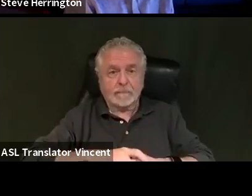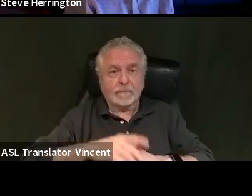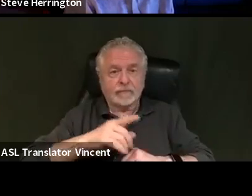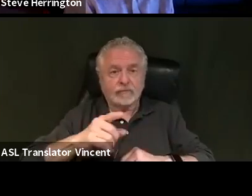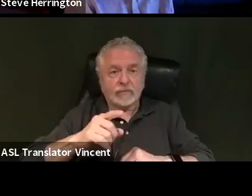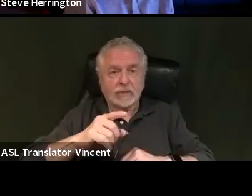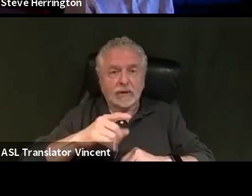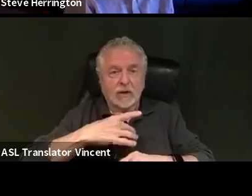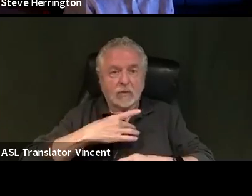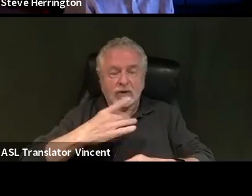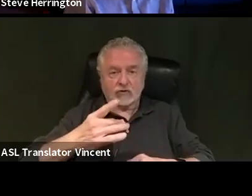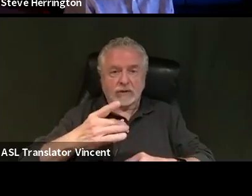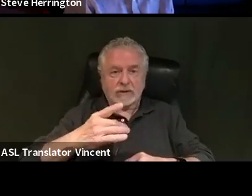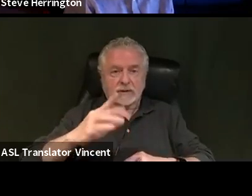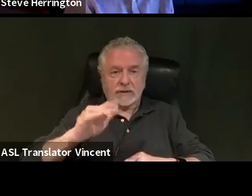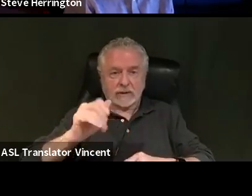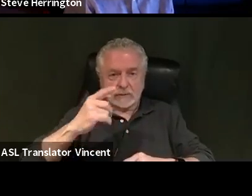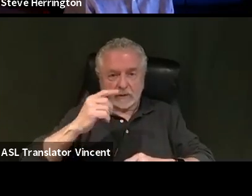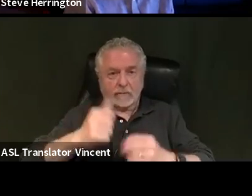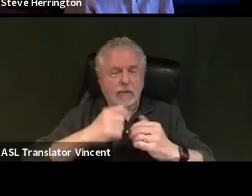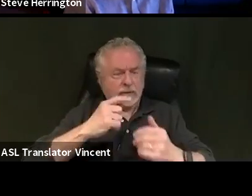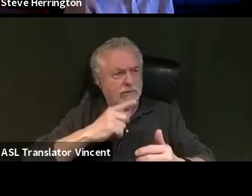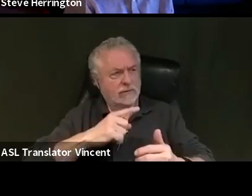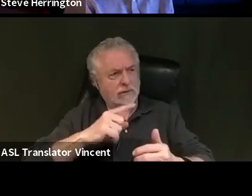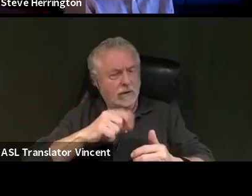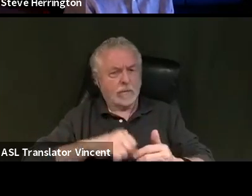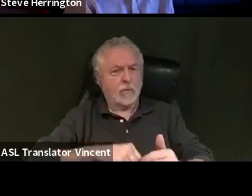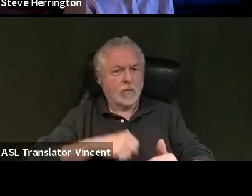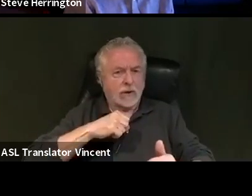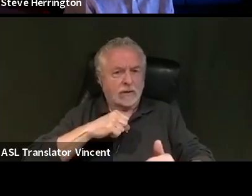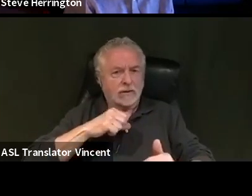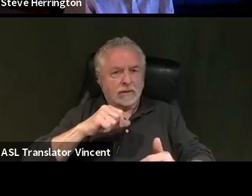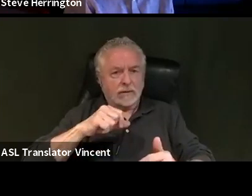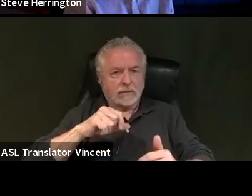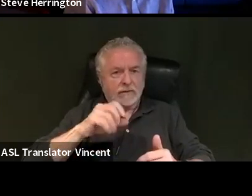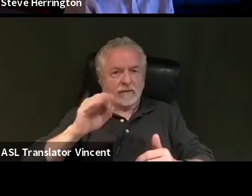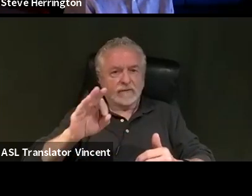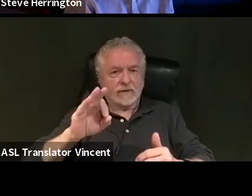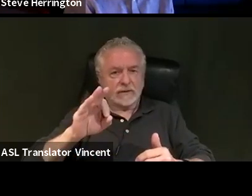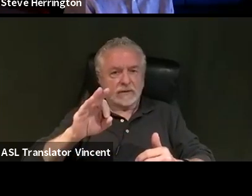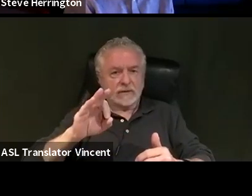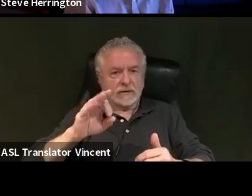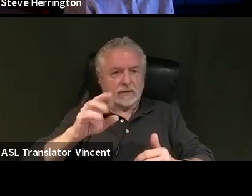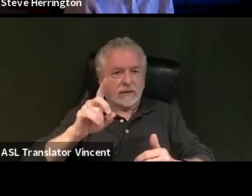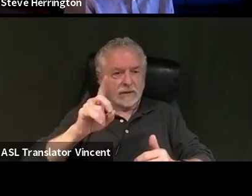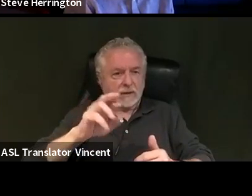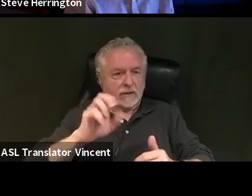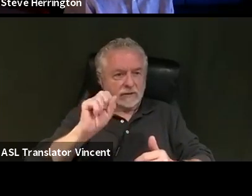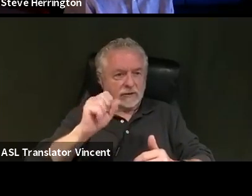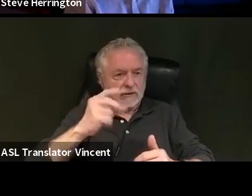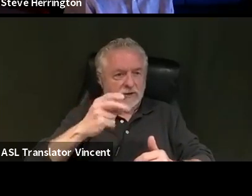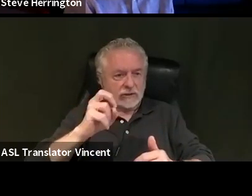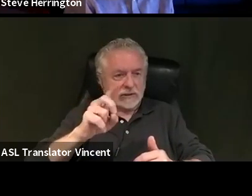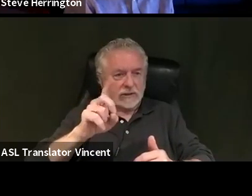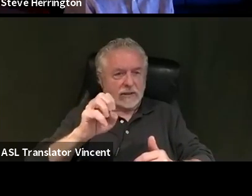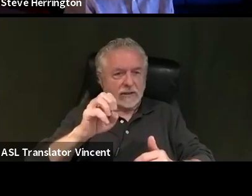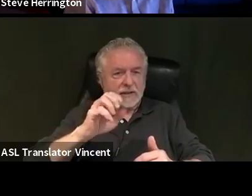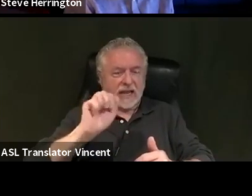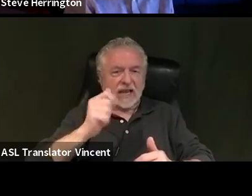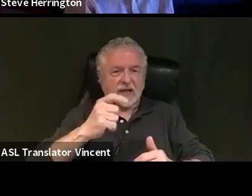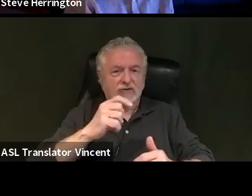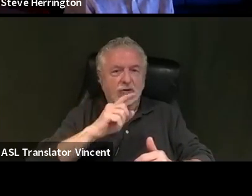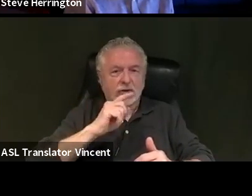are always interesting cases because I'm always kind of proud of, as Dr. Shende was alluding to, this kind of age